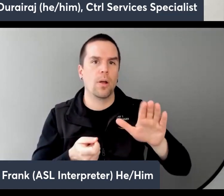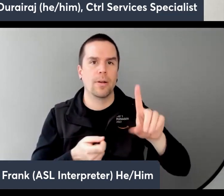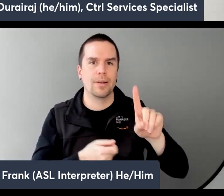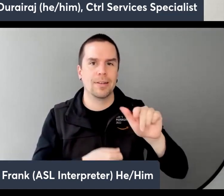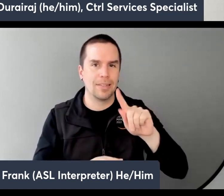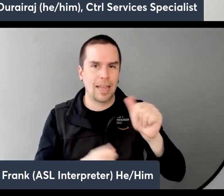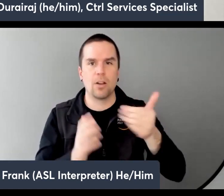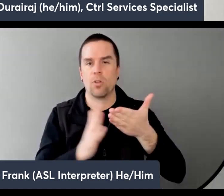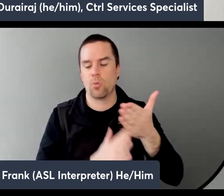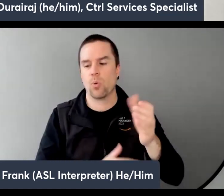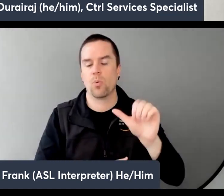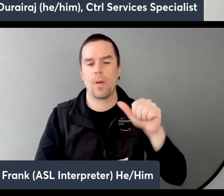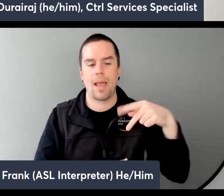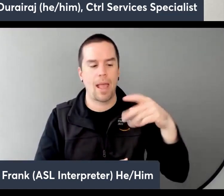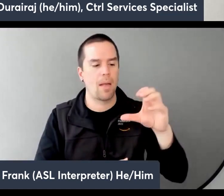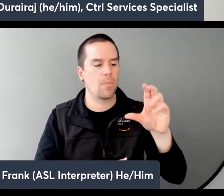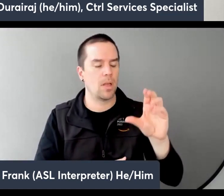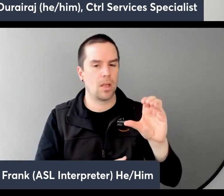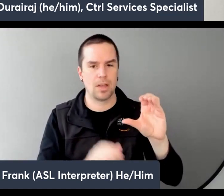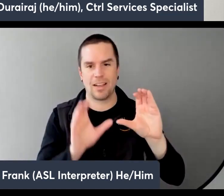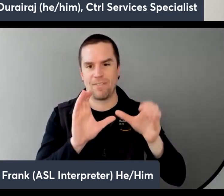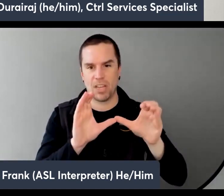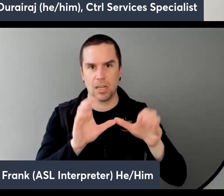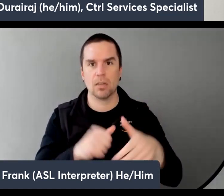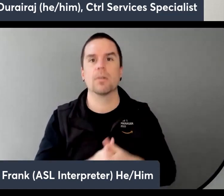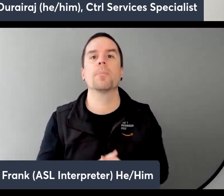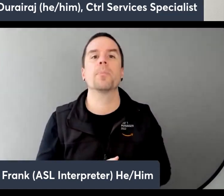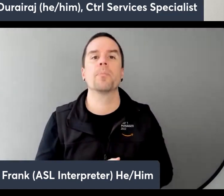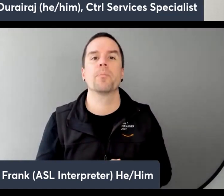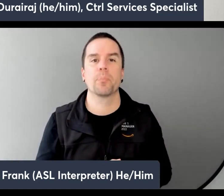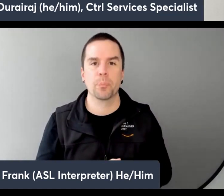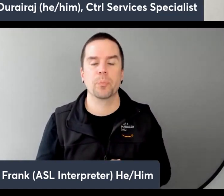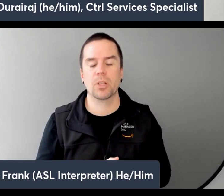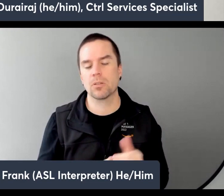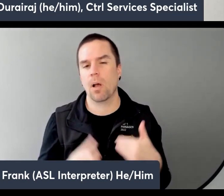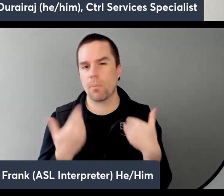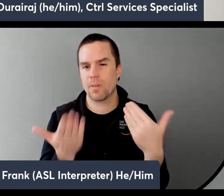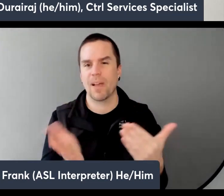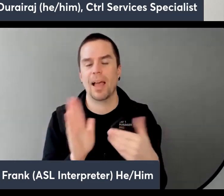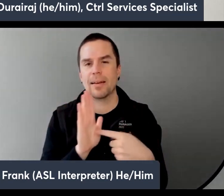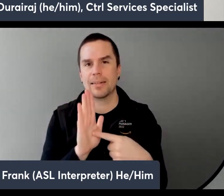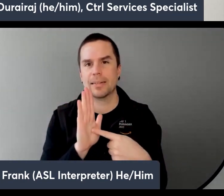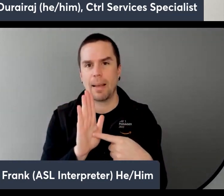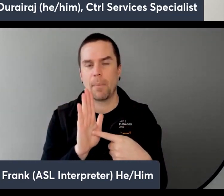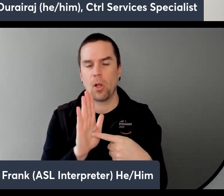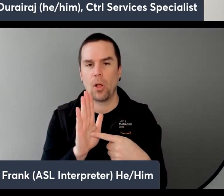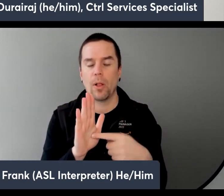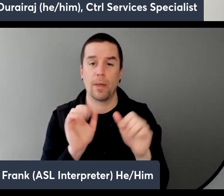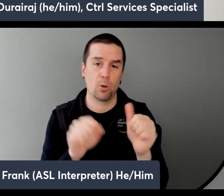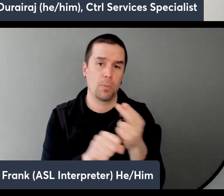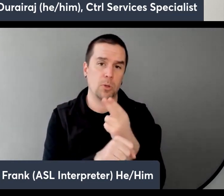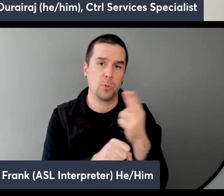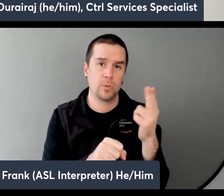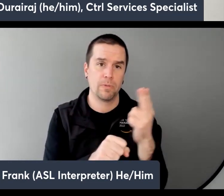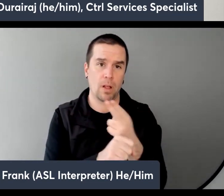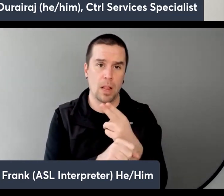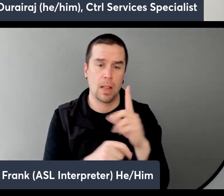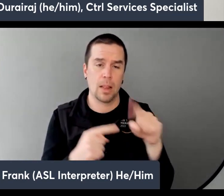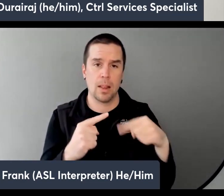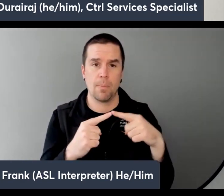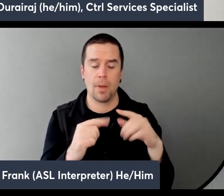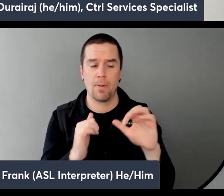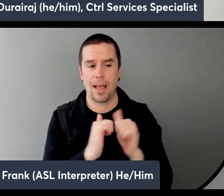your configuration data. I can give an example too that might be useful of like how this